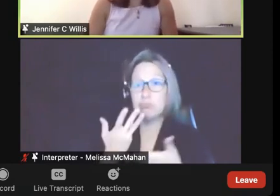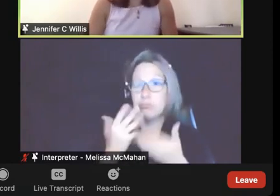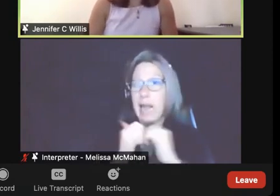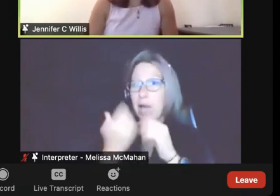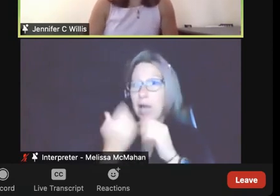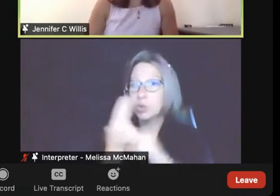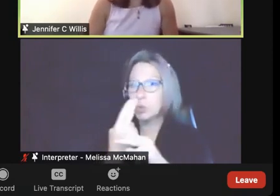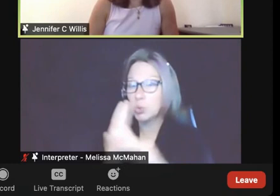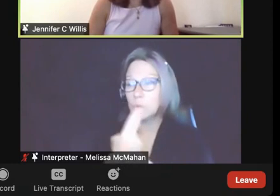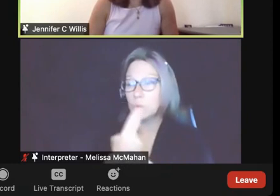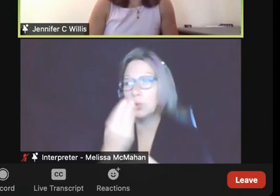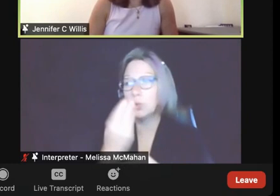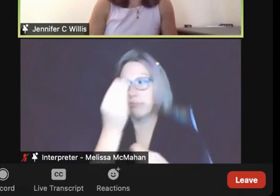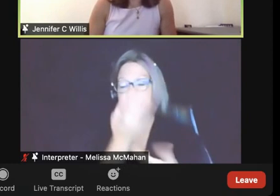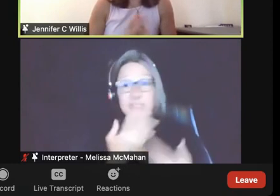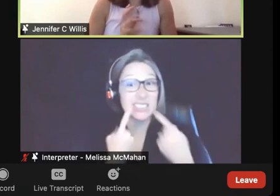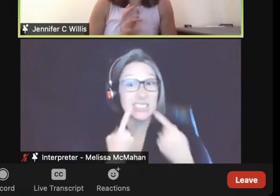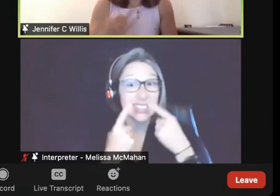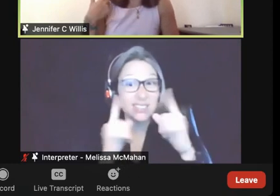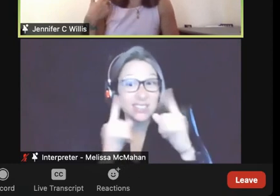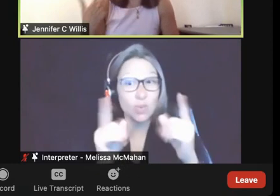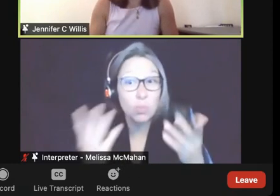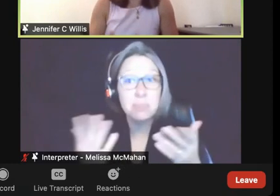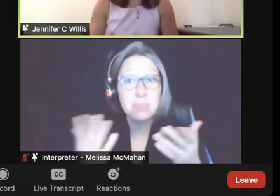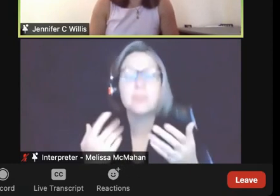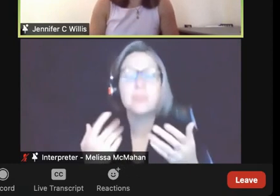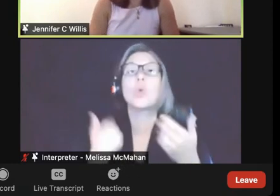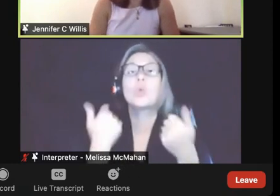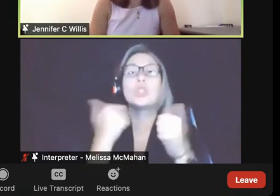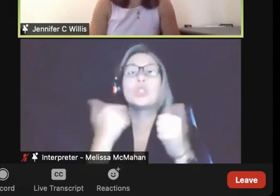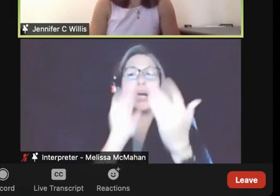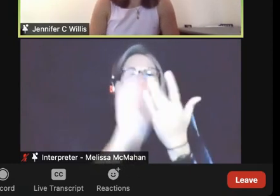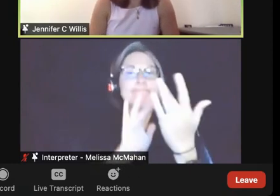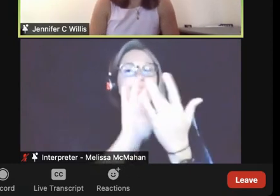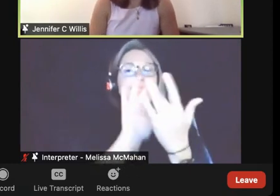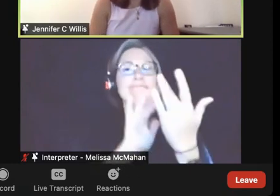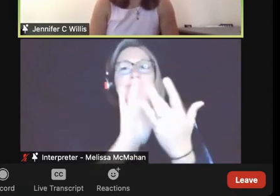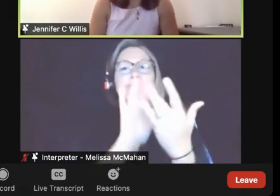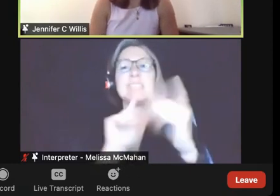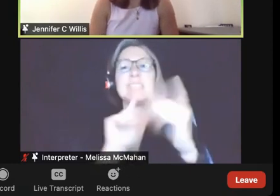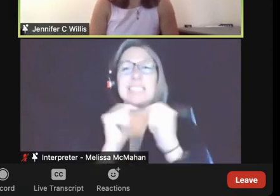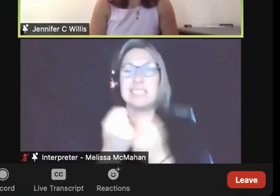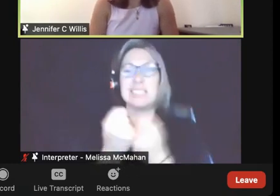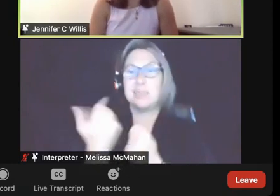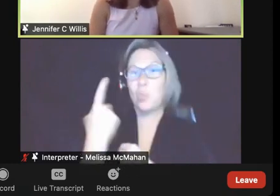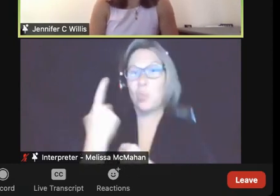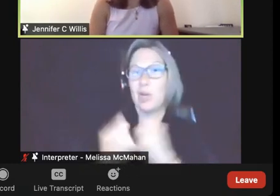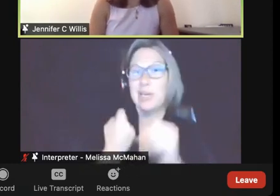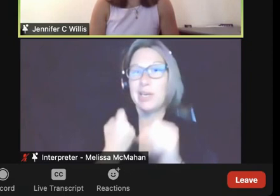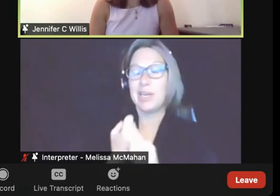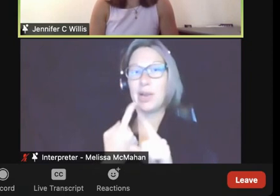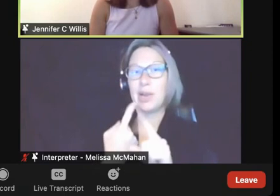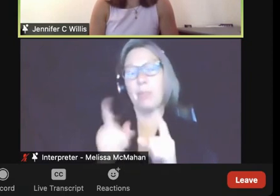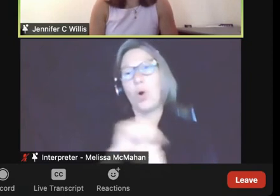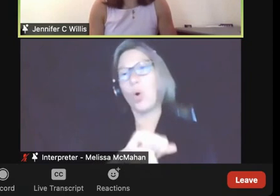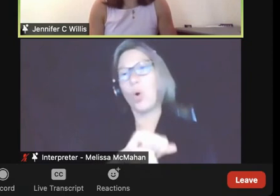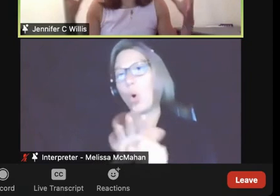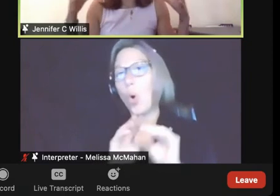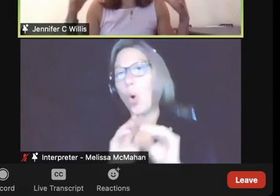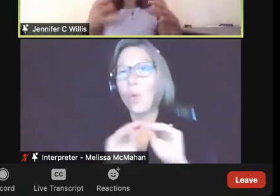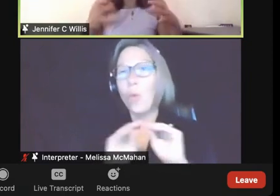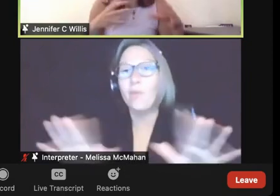successful. We tried reaching out to a couple teams over the last year, but with COVID and everybody being virtual, it was a lot harder for teams to be